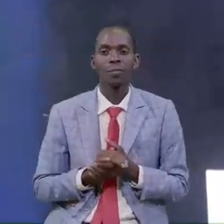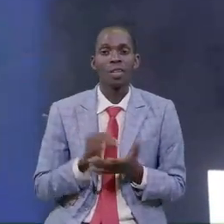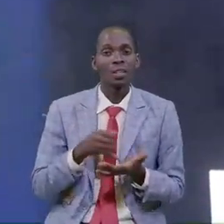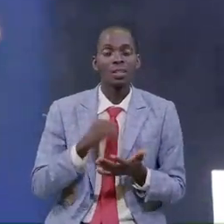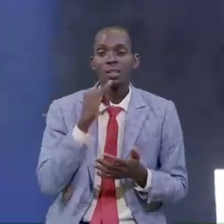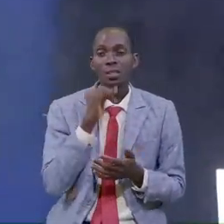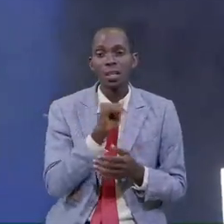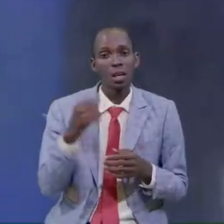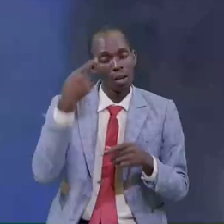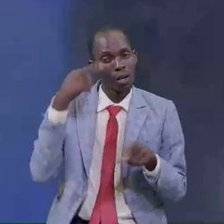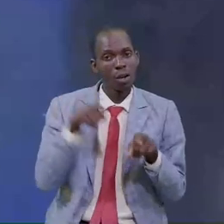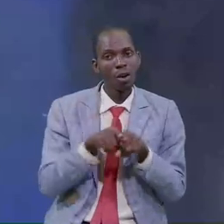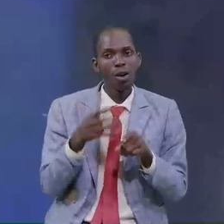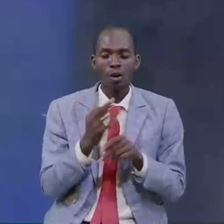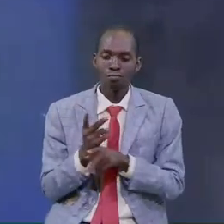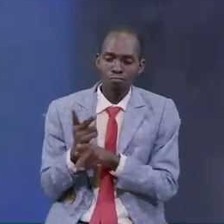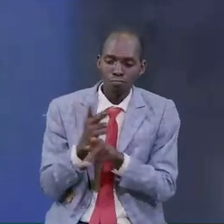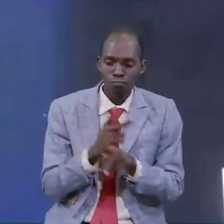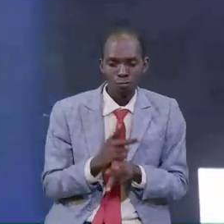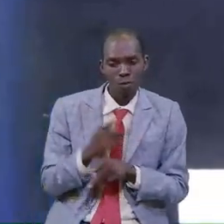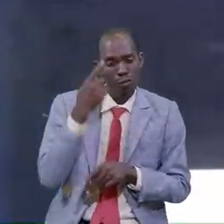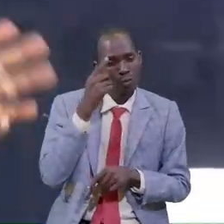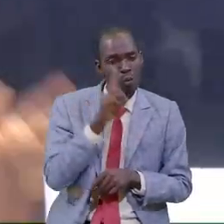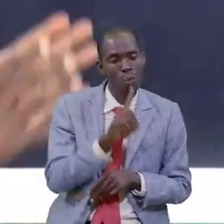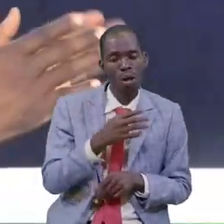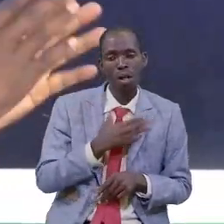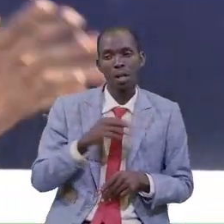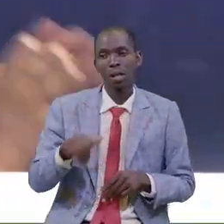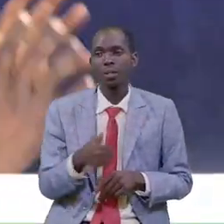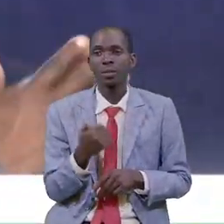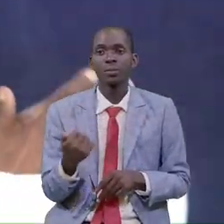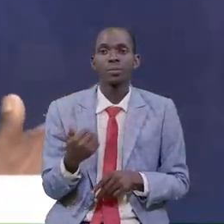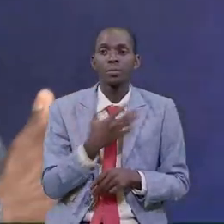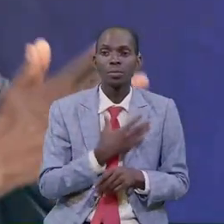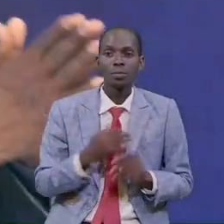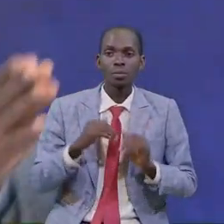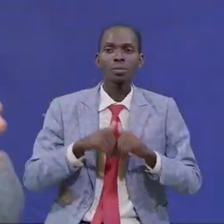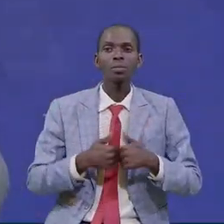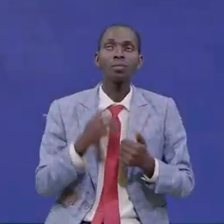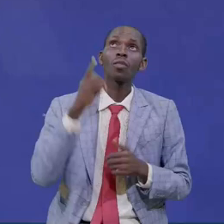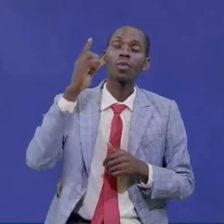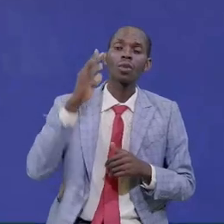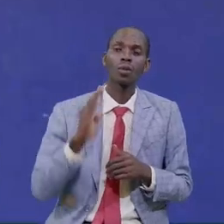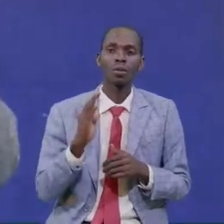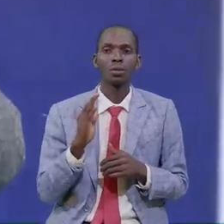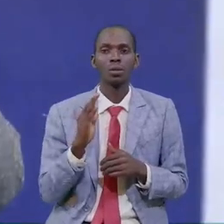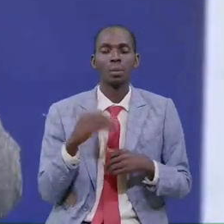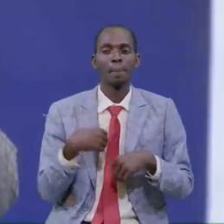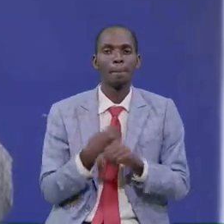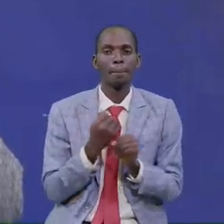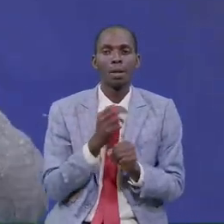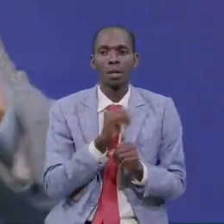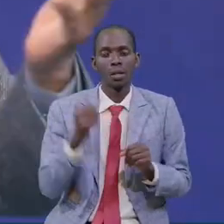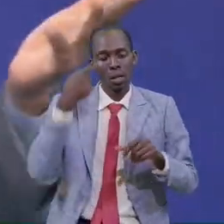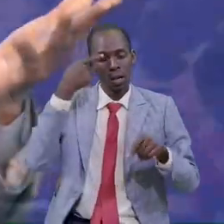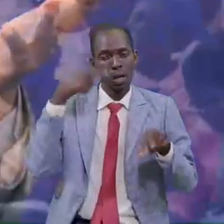Of caring one for another. Une alliance. And now God makes a covenant with you,